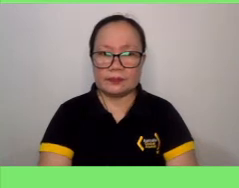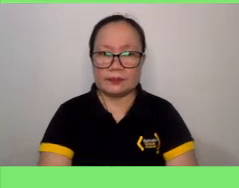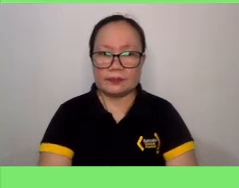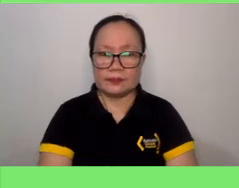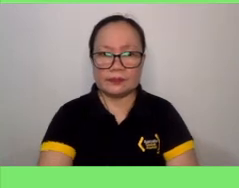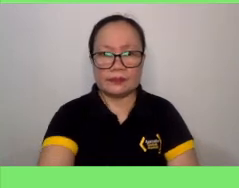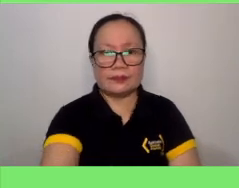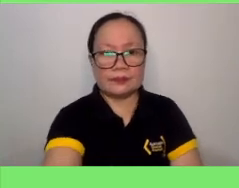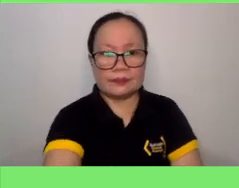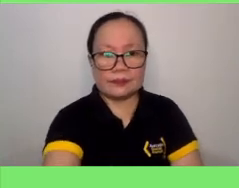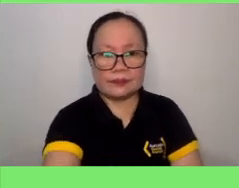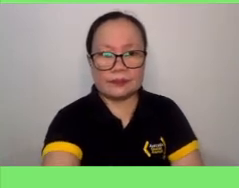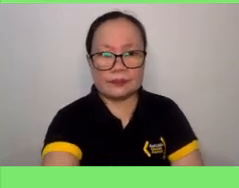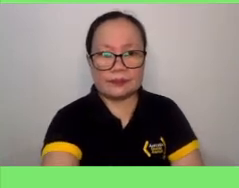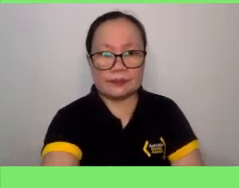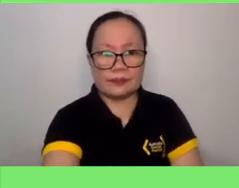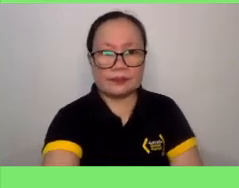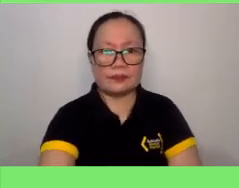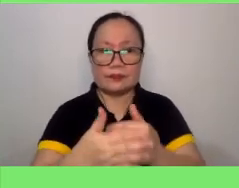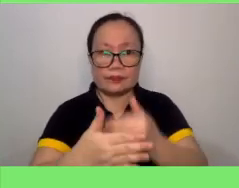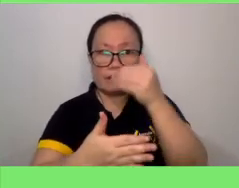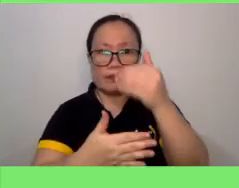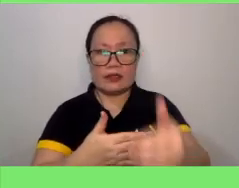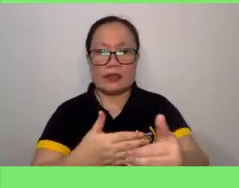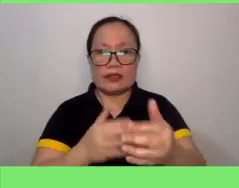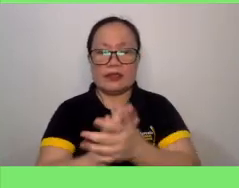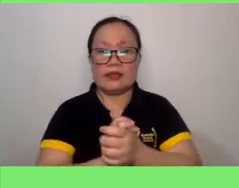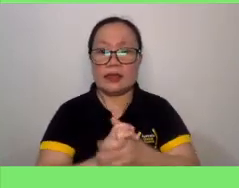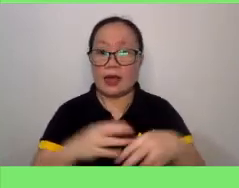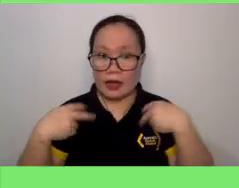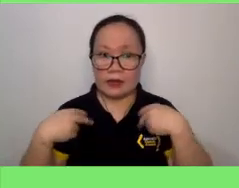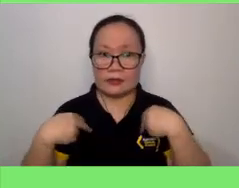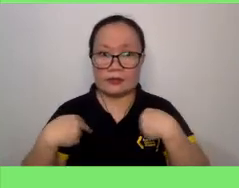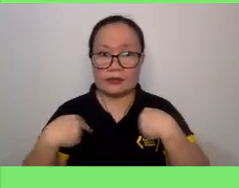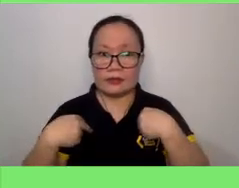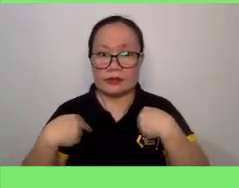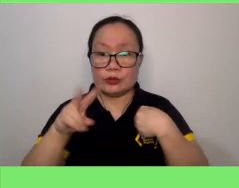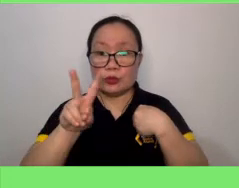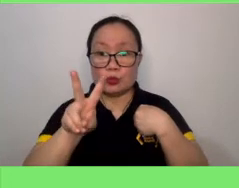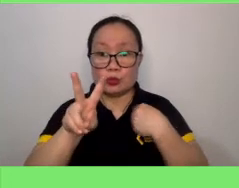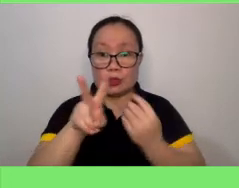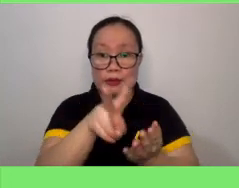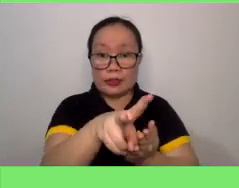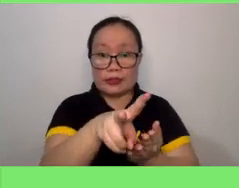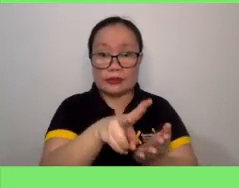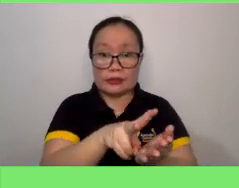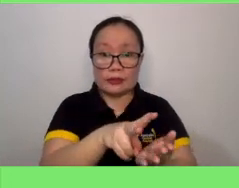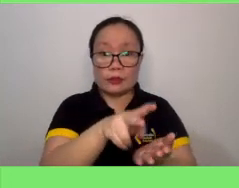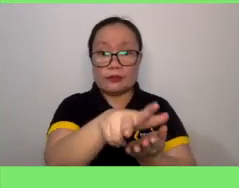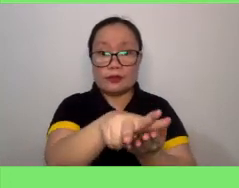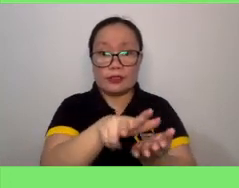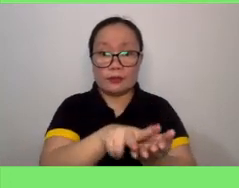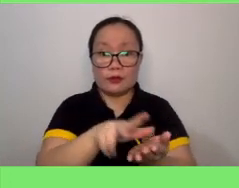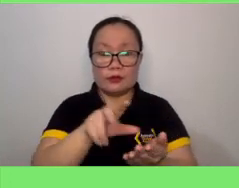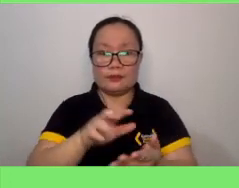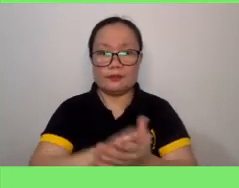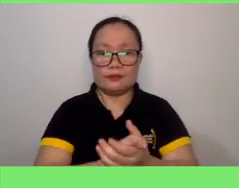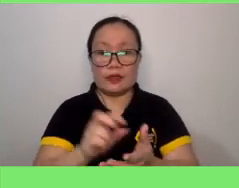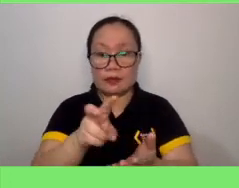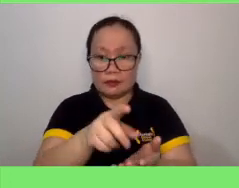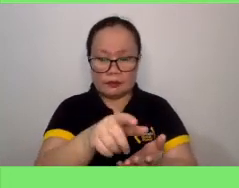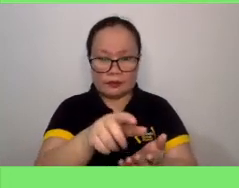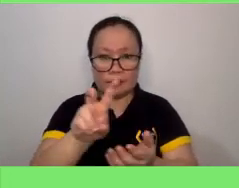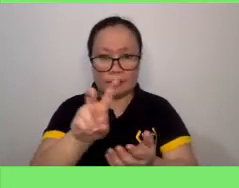Okay, so what if ganito po? Meron siyang variable. So, there are cases na yung nakuha